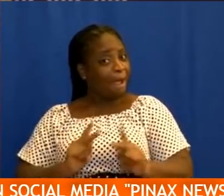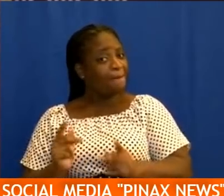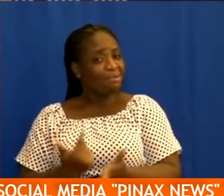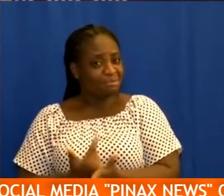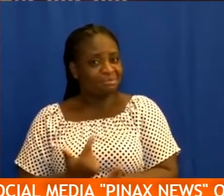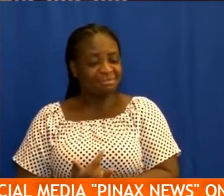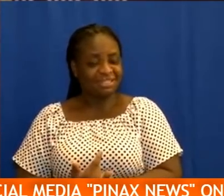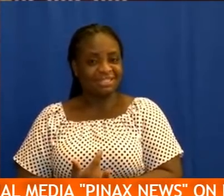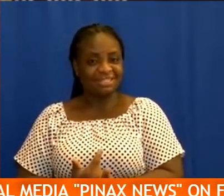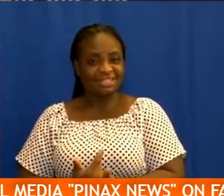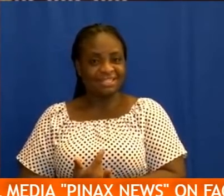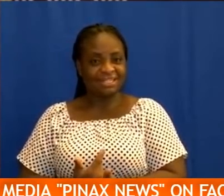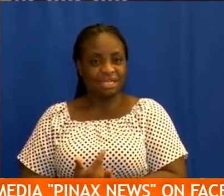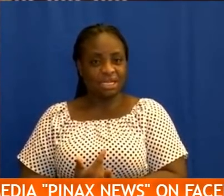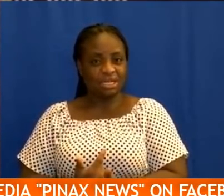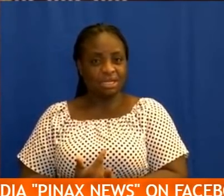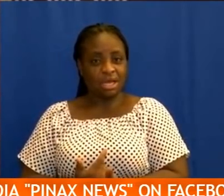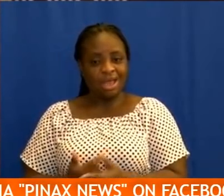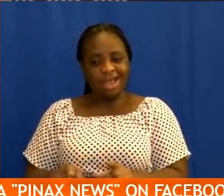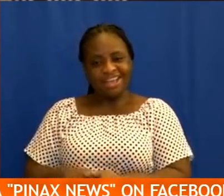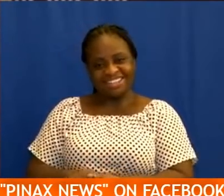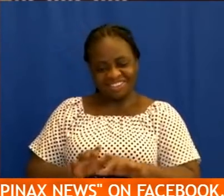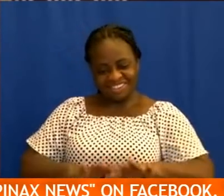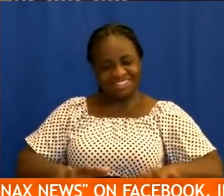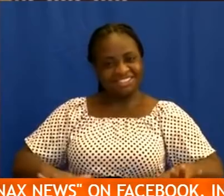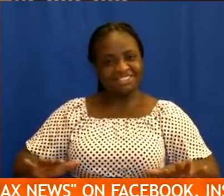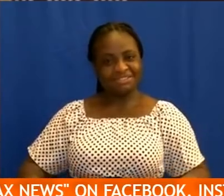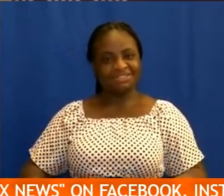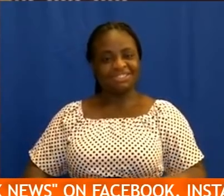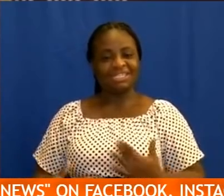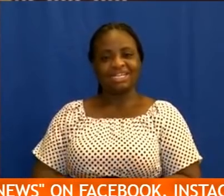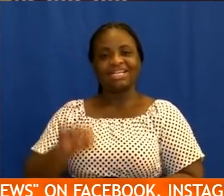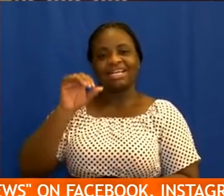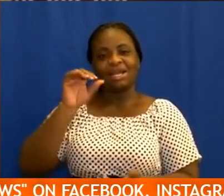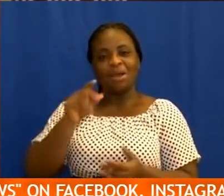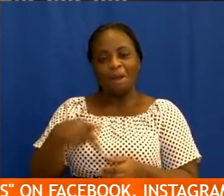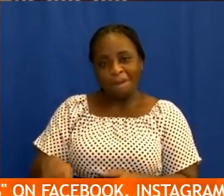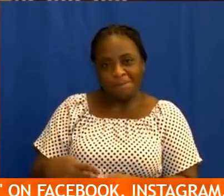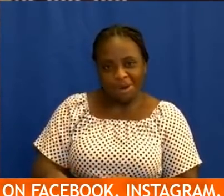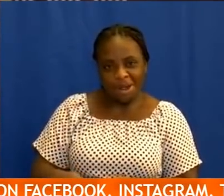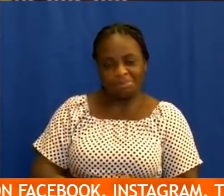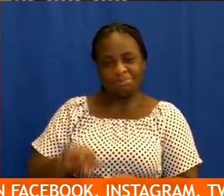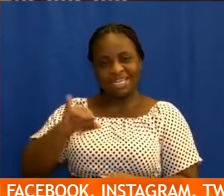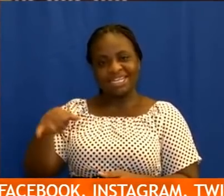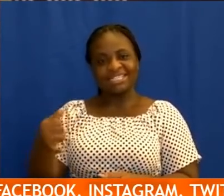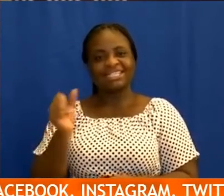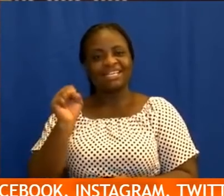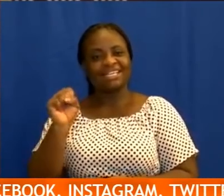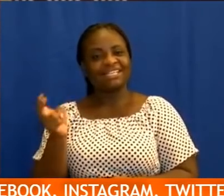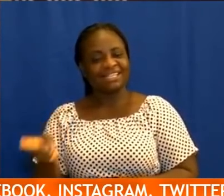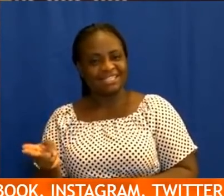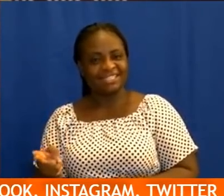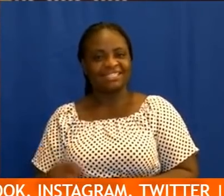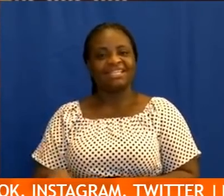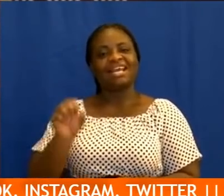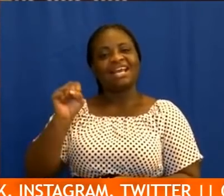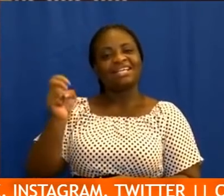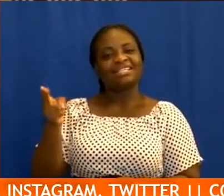Fellow Ghanaians, as our children in kindergarten, primary, junior high school, SHS2 and